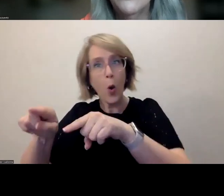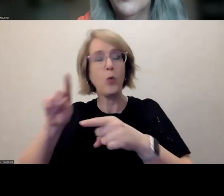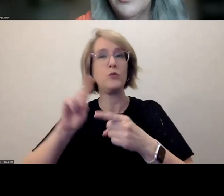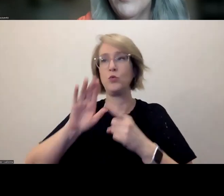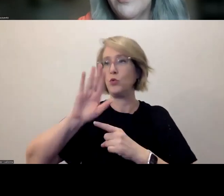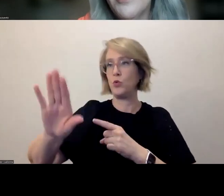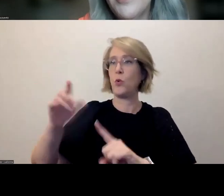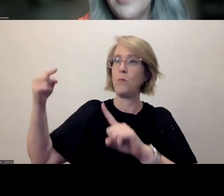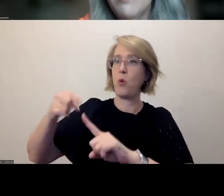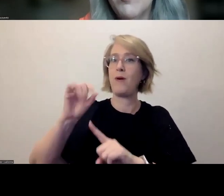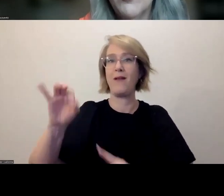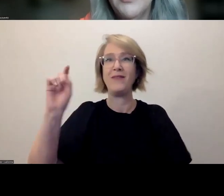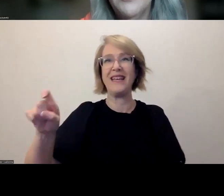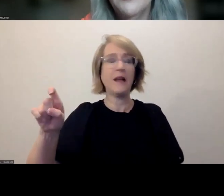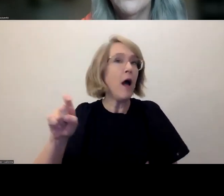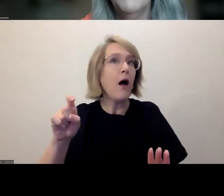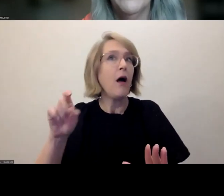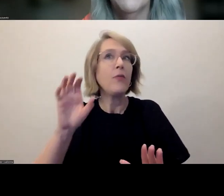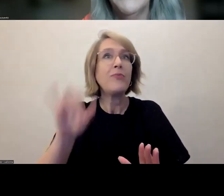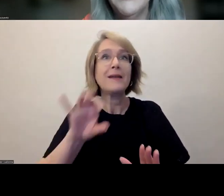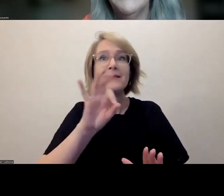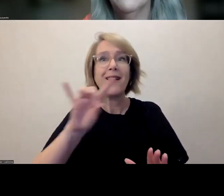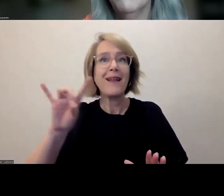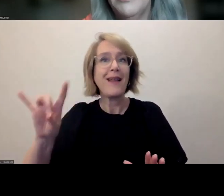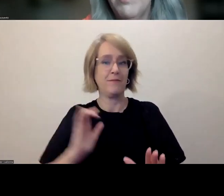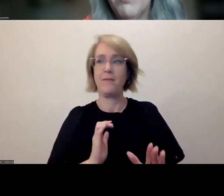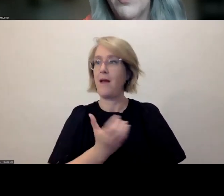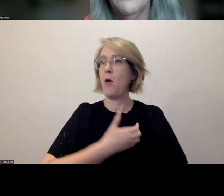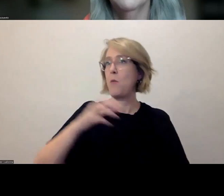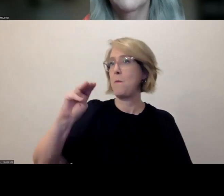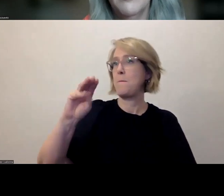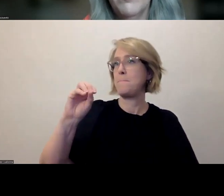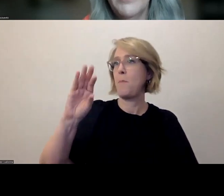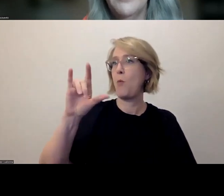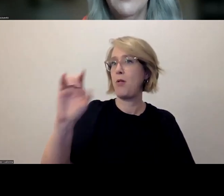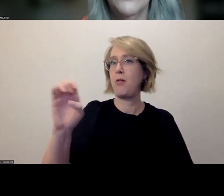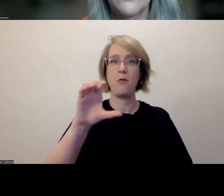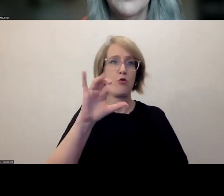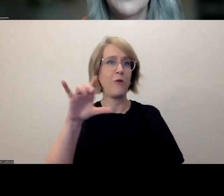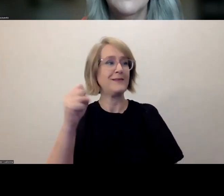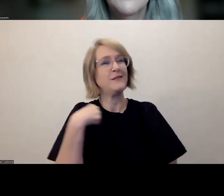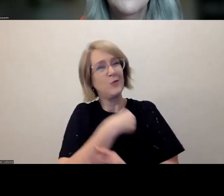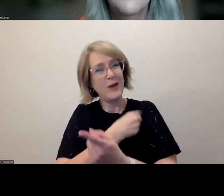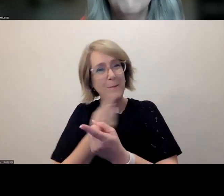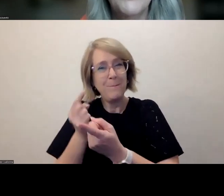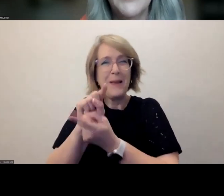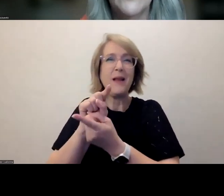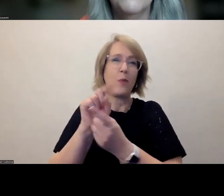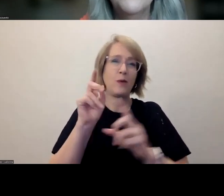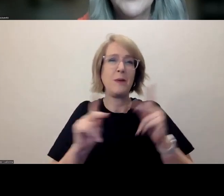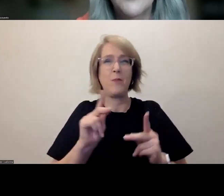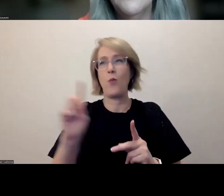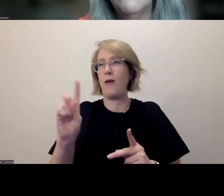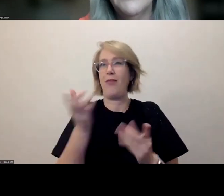that's really what 988 and mobile crisis is all about, Getting out there, meeting people where they are, and providing those services